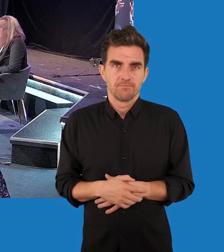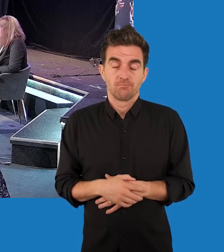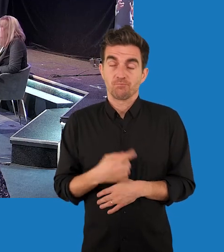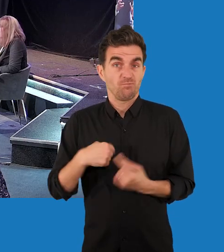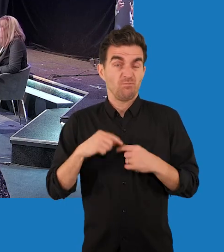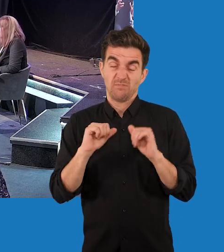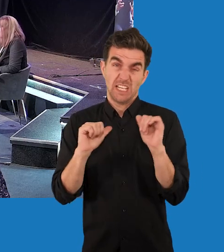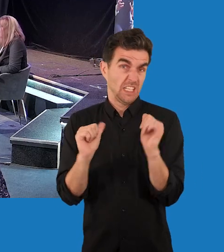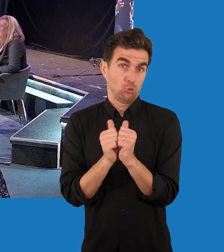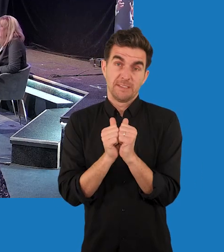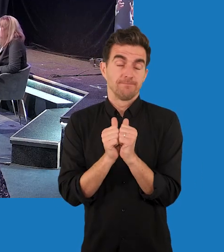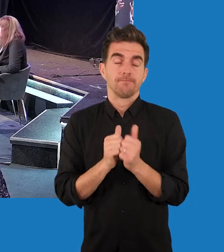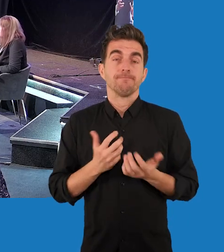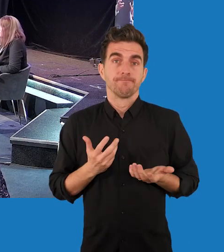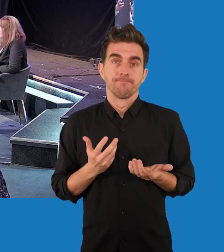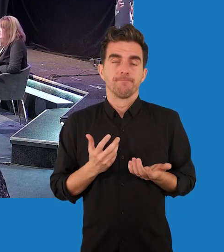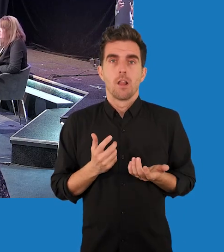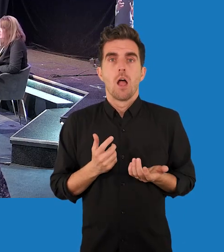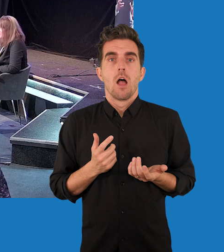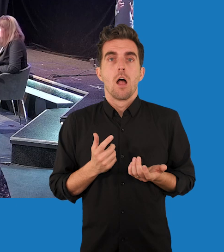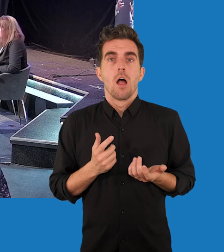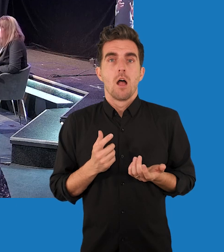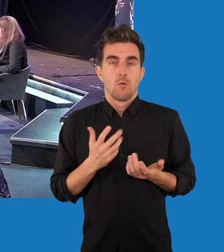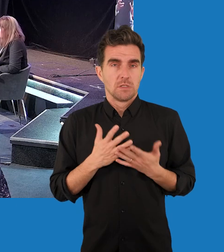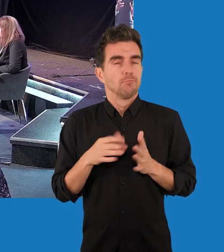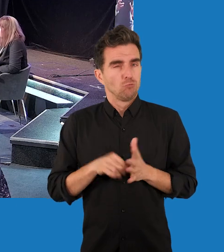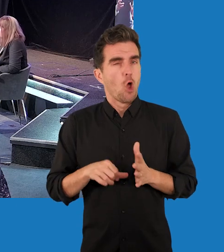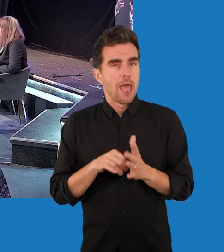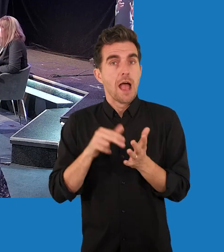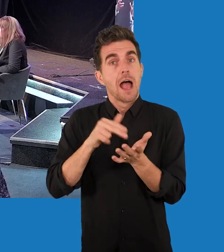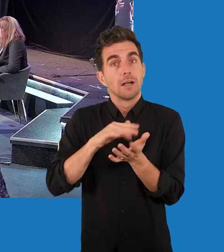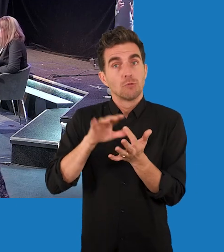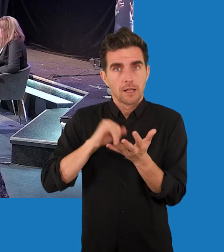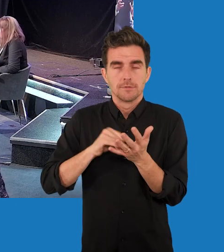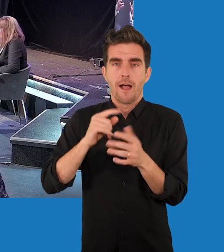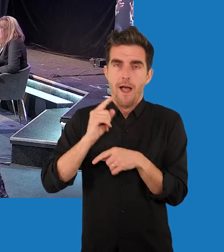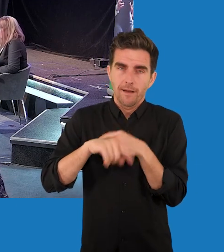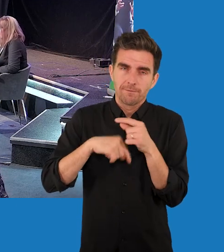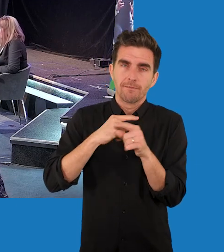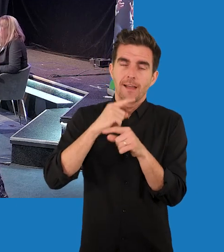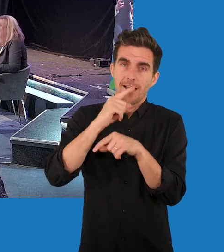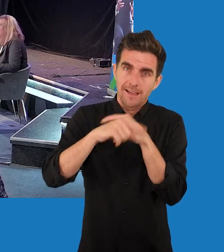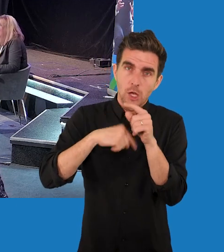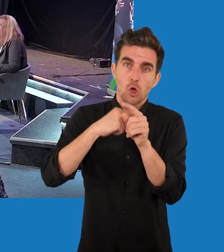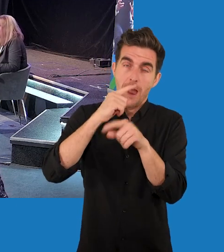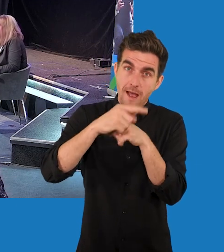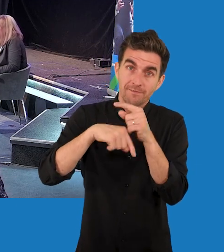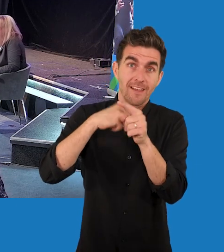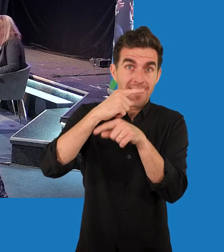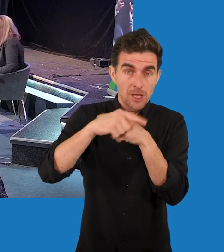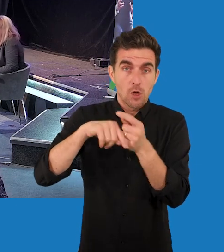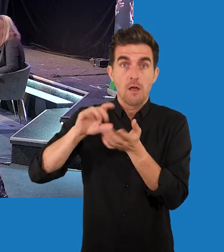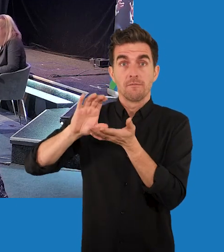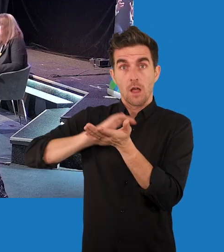Sarah. So we totally agree with you, because one of the things that we really struggle with in the NHS is the year-on-year funding